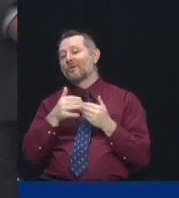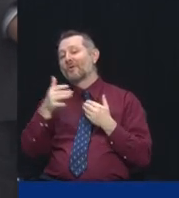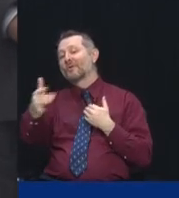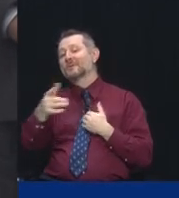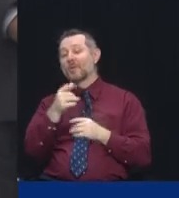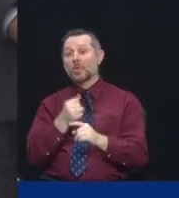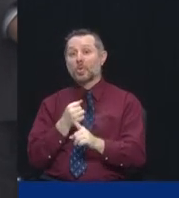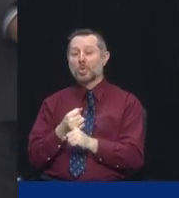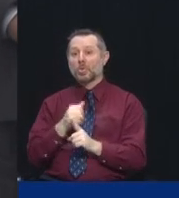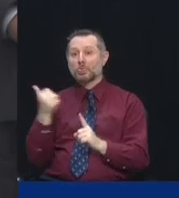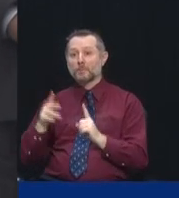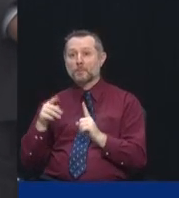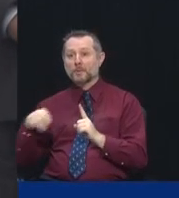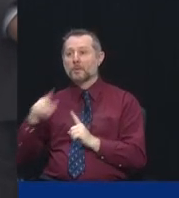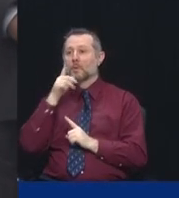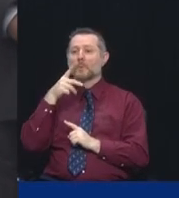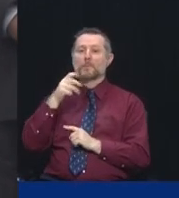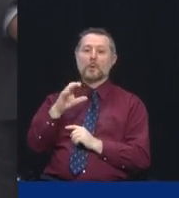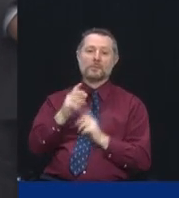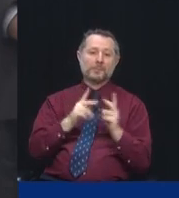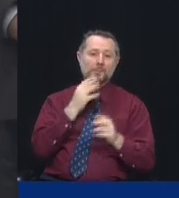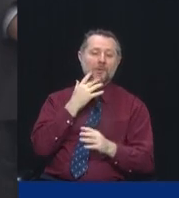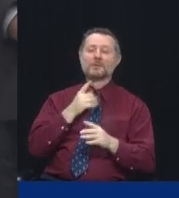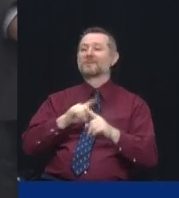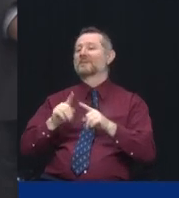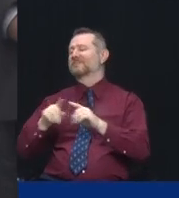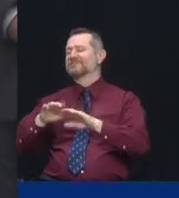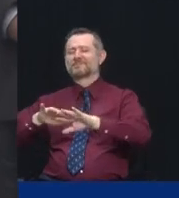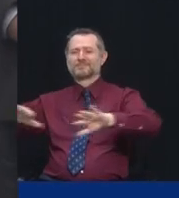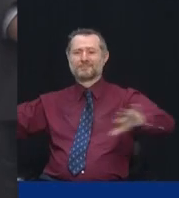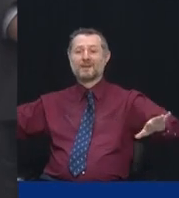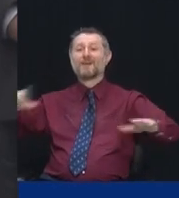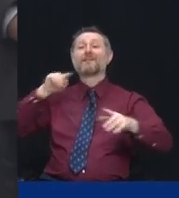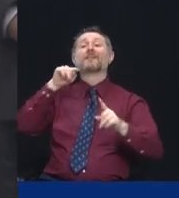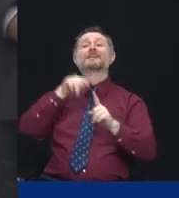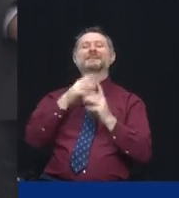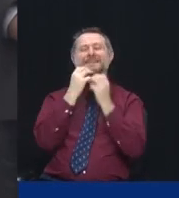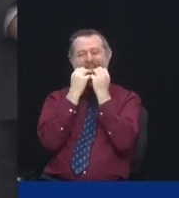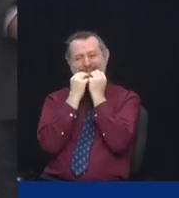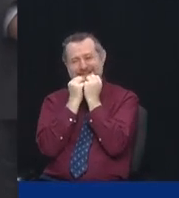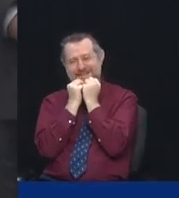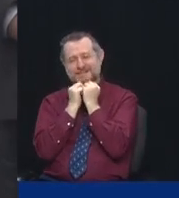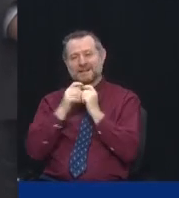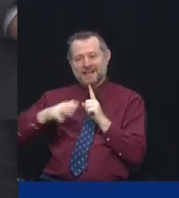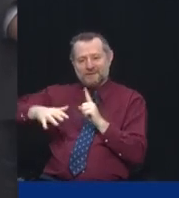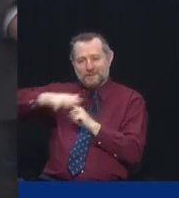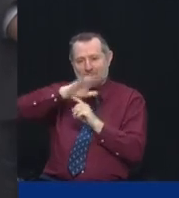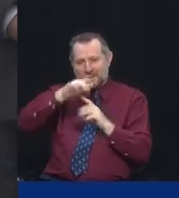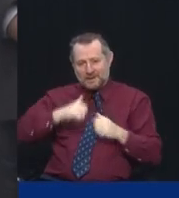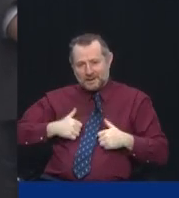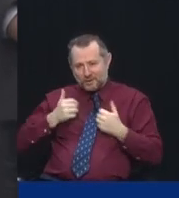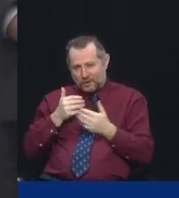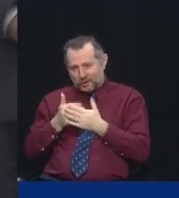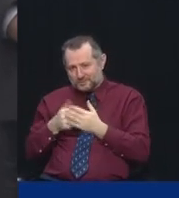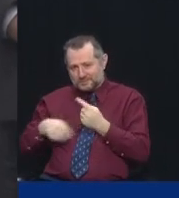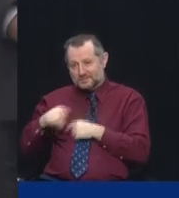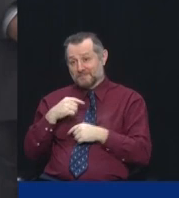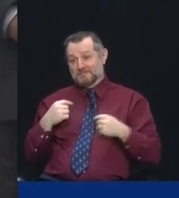myths folks have talked about. But it's because you're concerned about the people who you live in and around. I've been